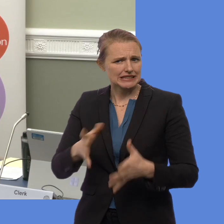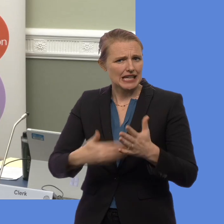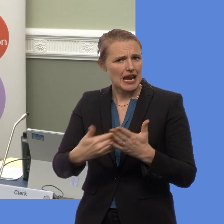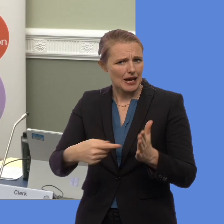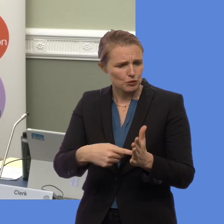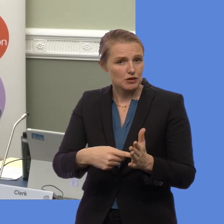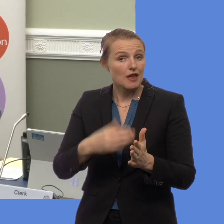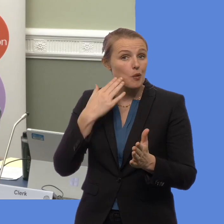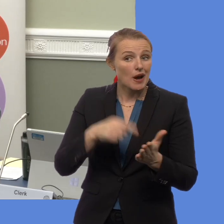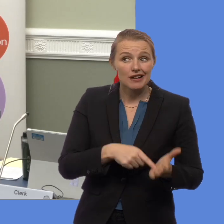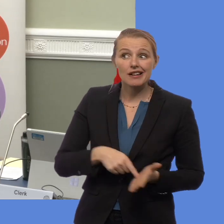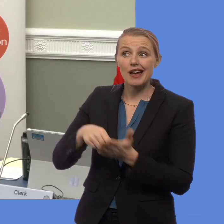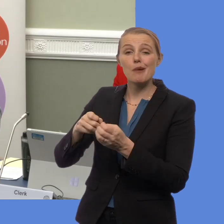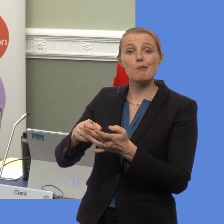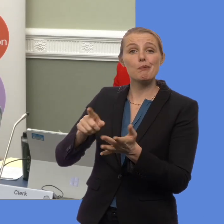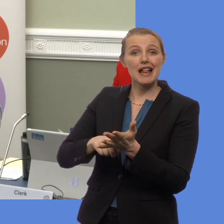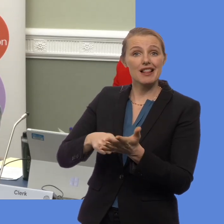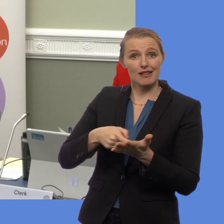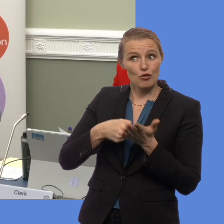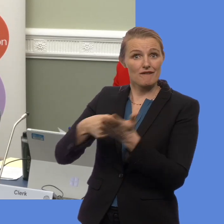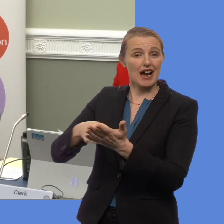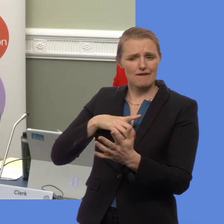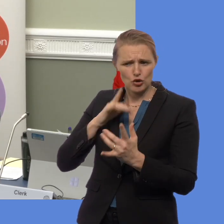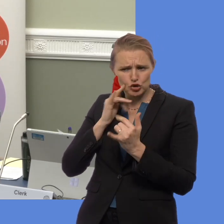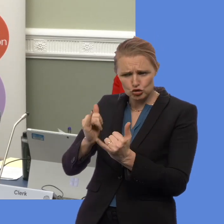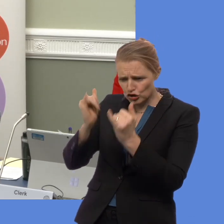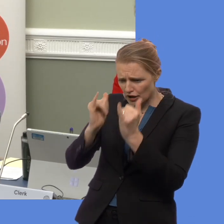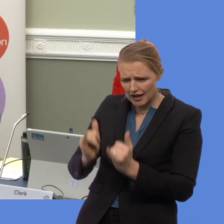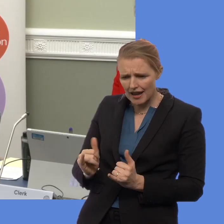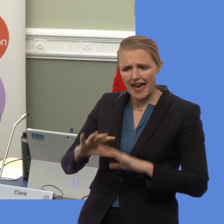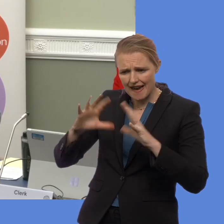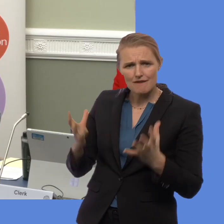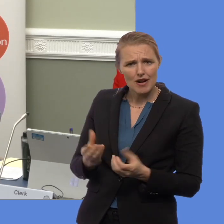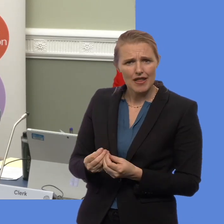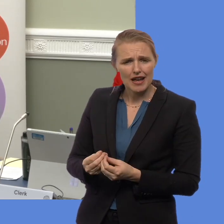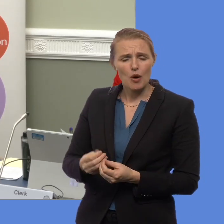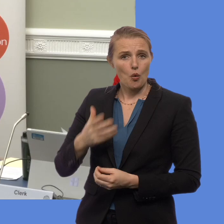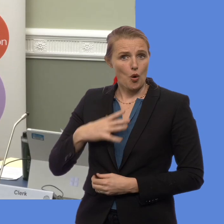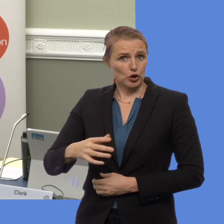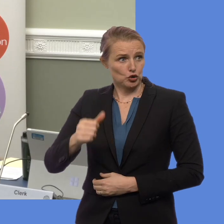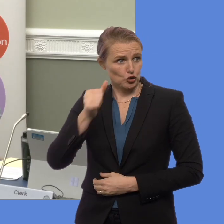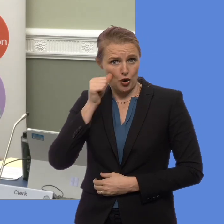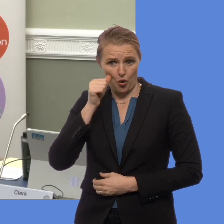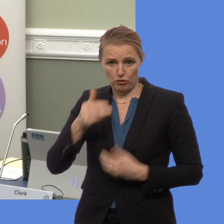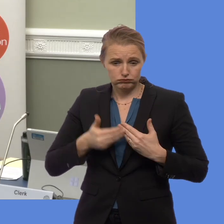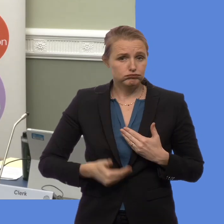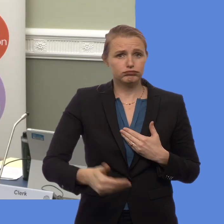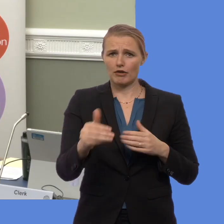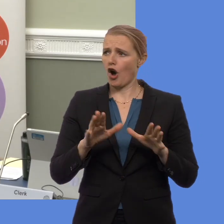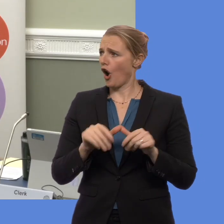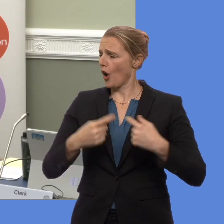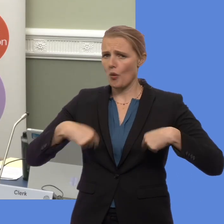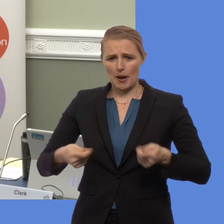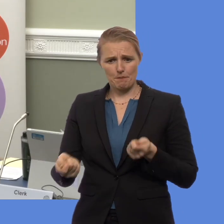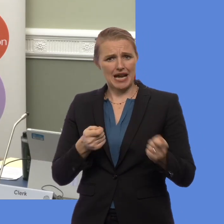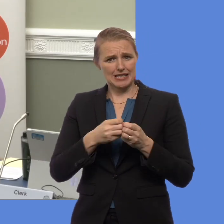for scrutiny, we will plan the committee stage and how the call for views should be managed and how stakeholders can be properly